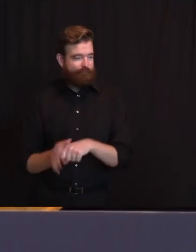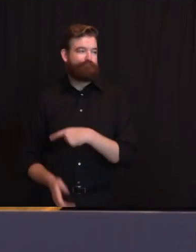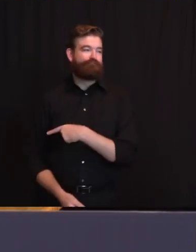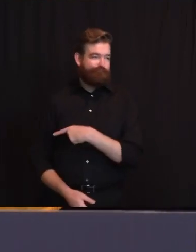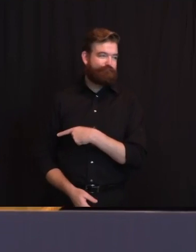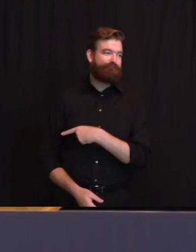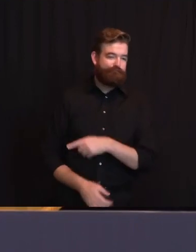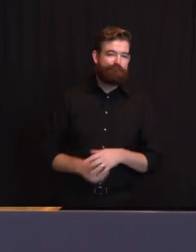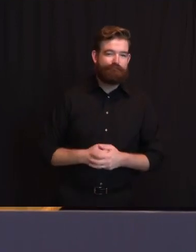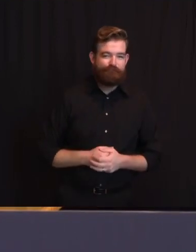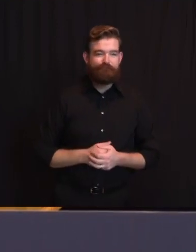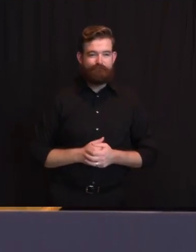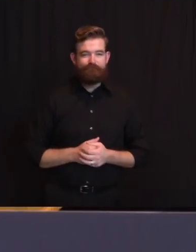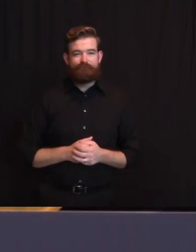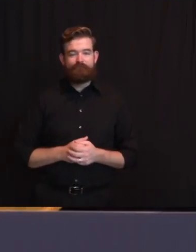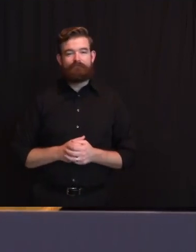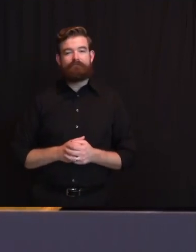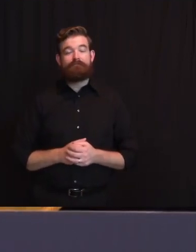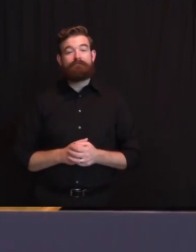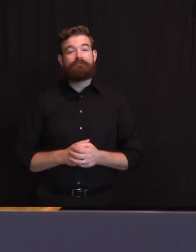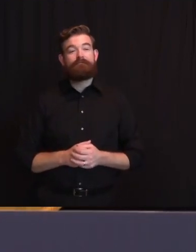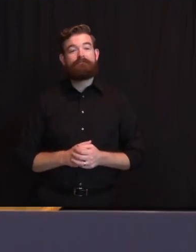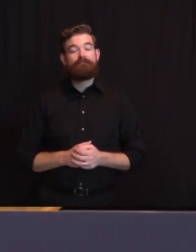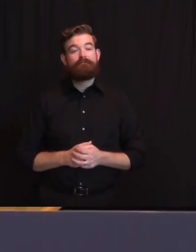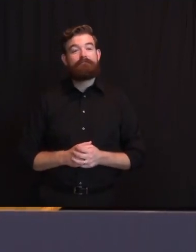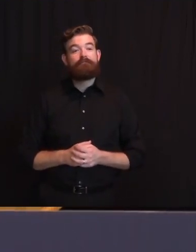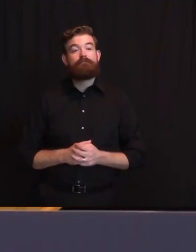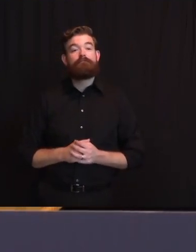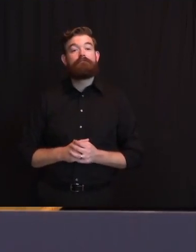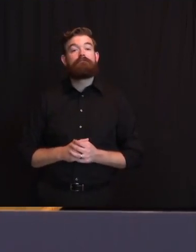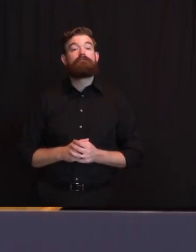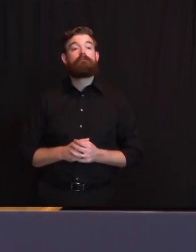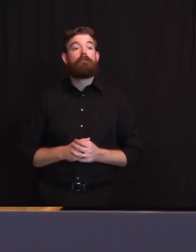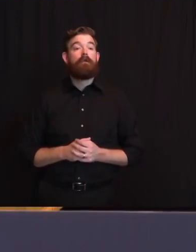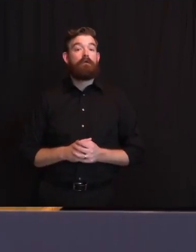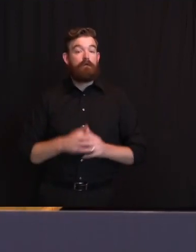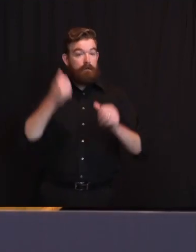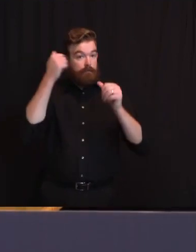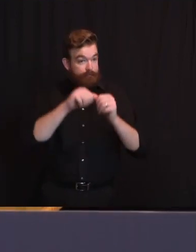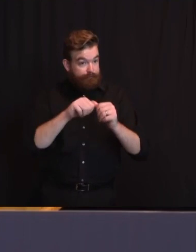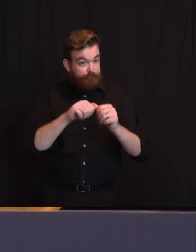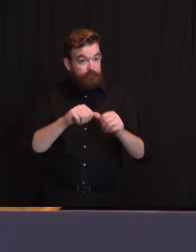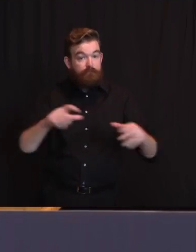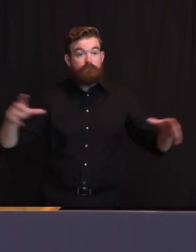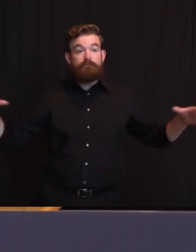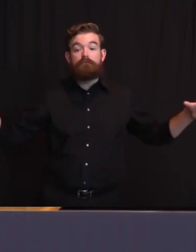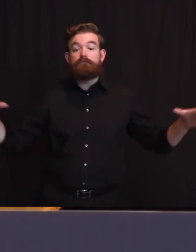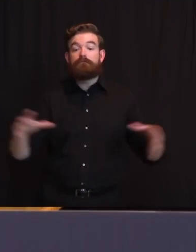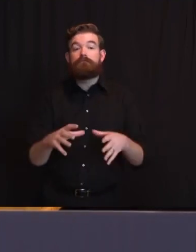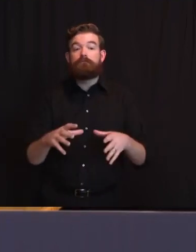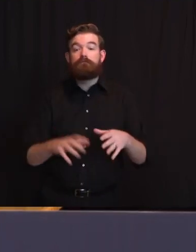in the stands, and obviously we had to abide by our 500-person non-principal